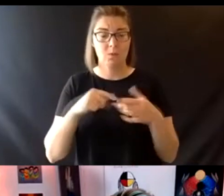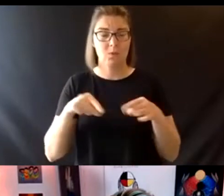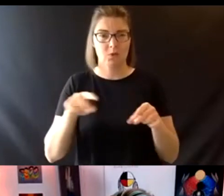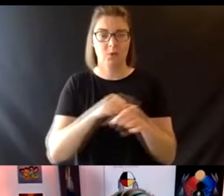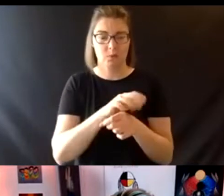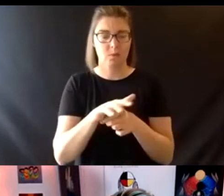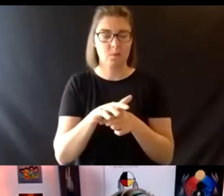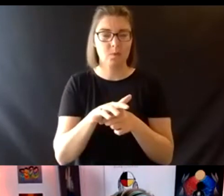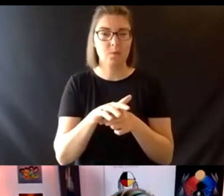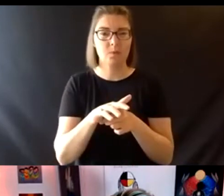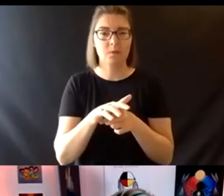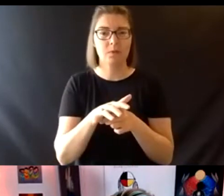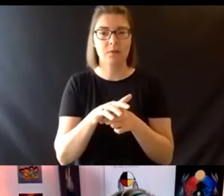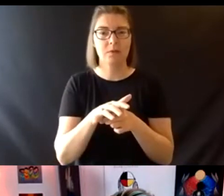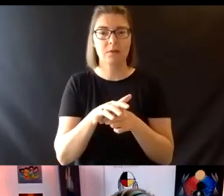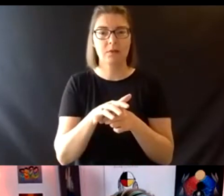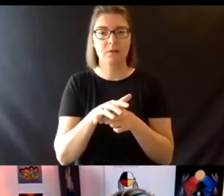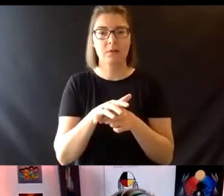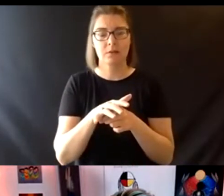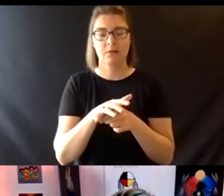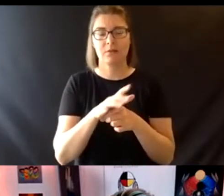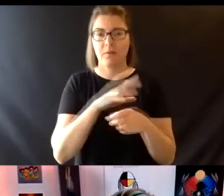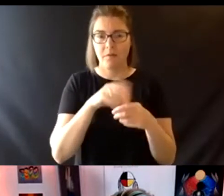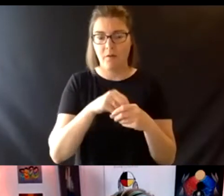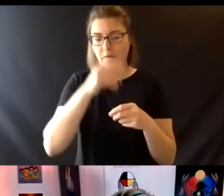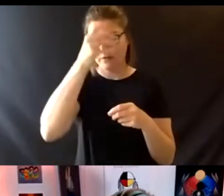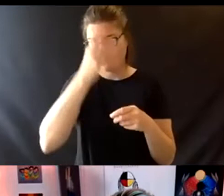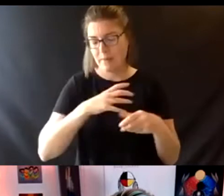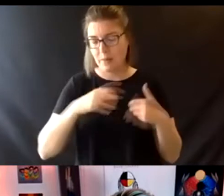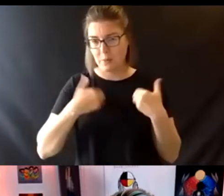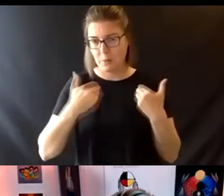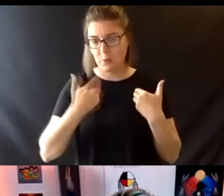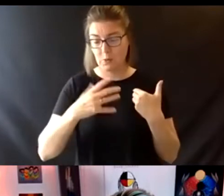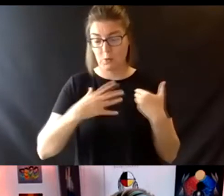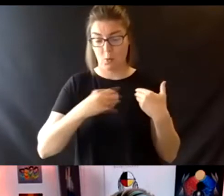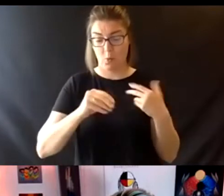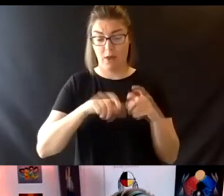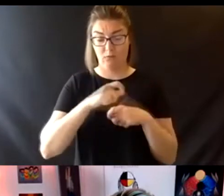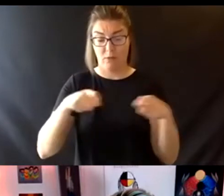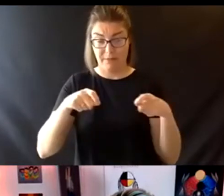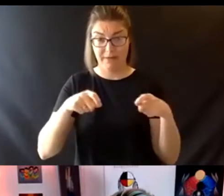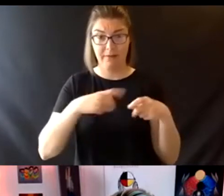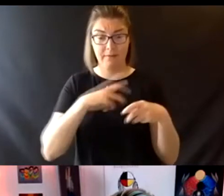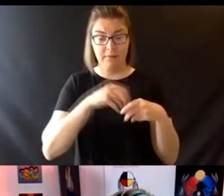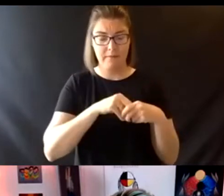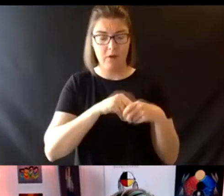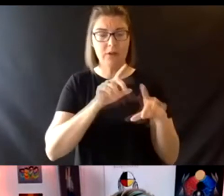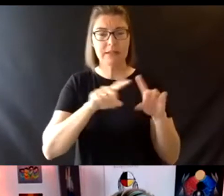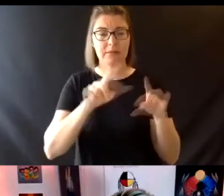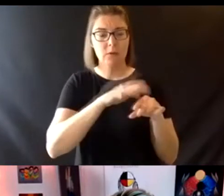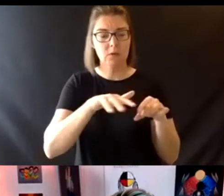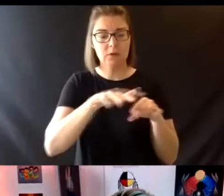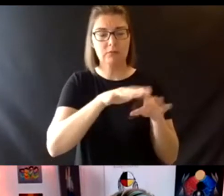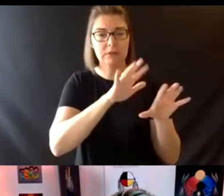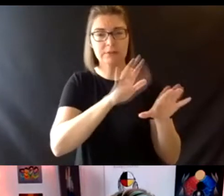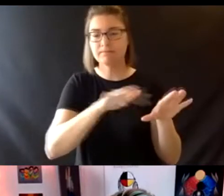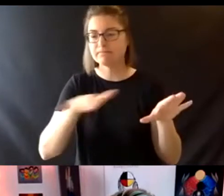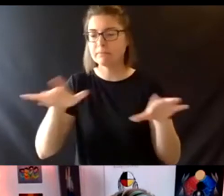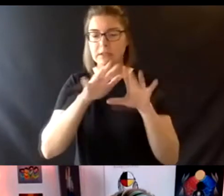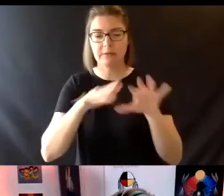era, White Ribbon has engaged male youth of diverse identities and locations on healthy